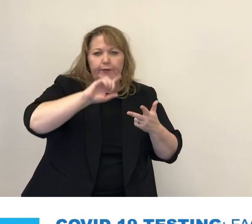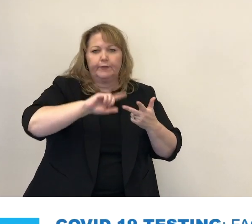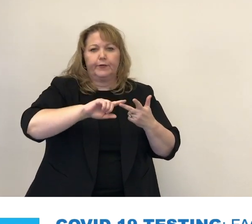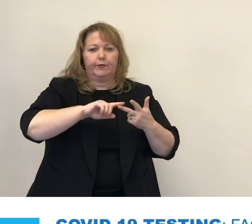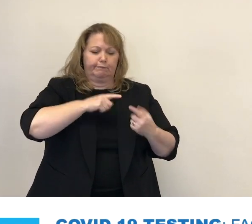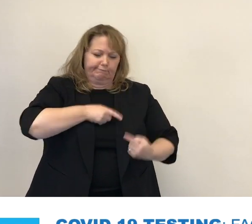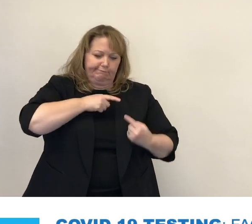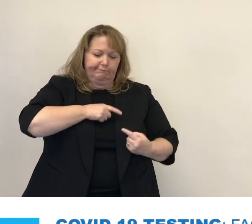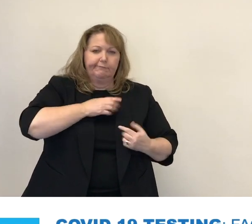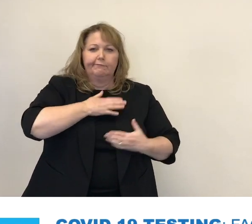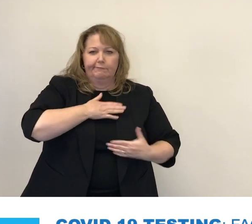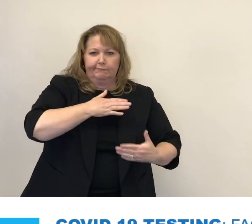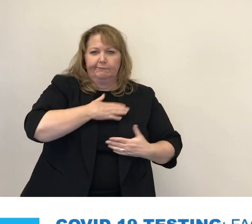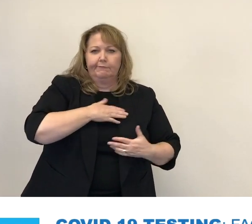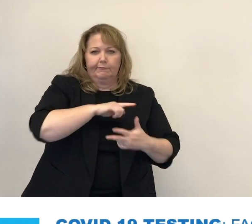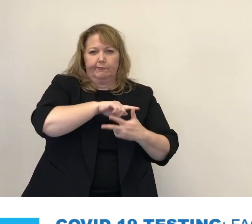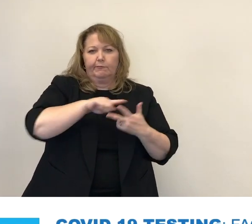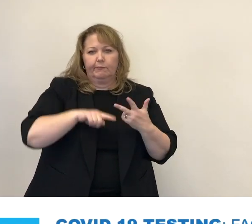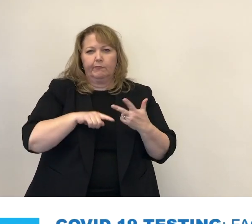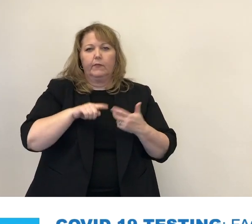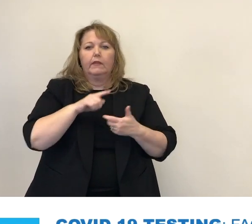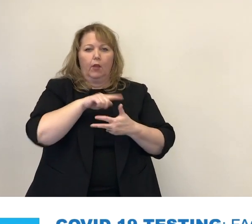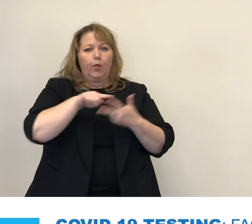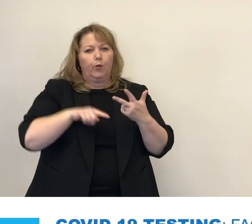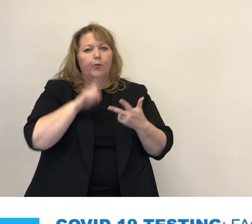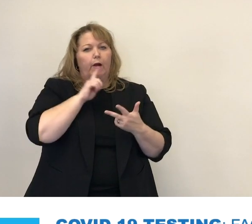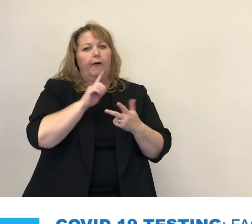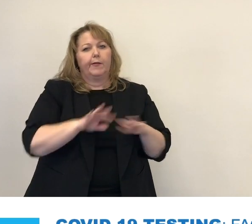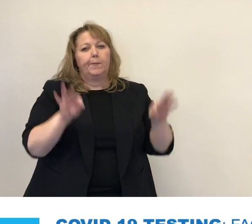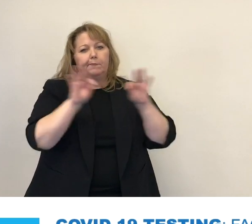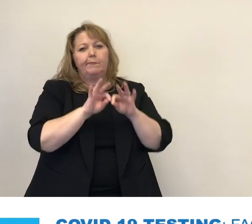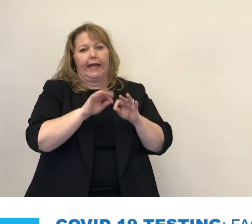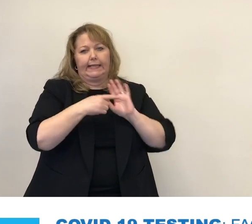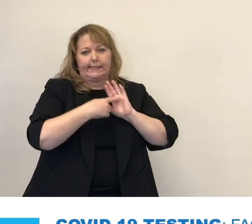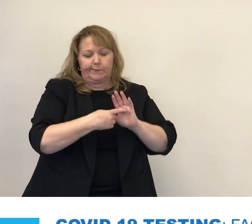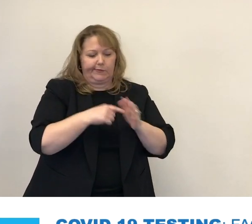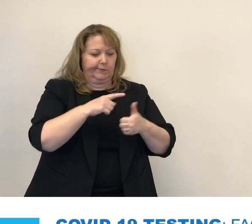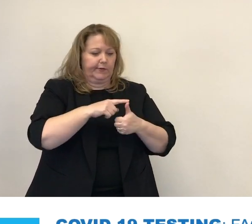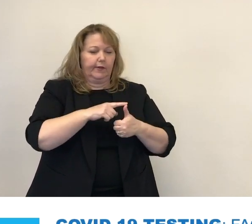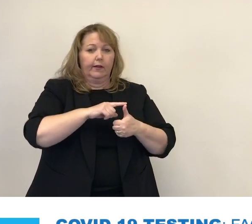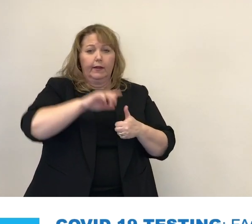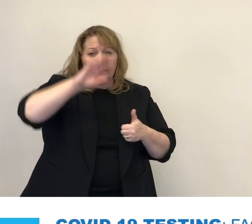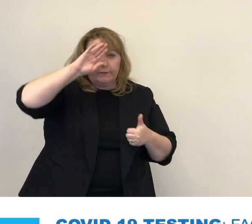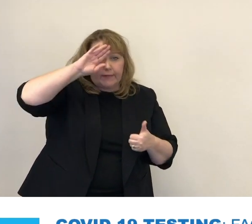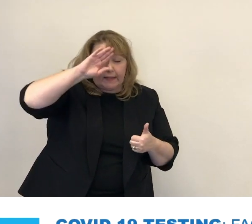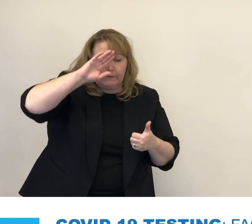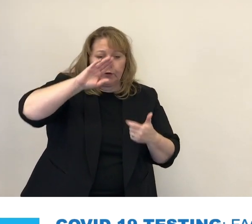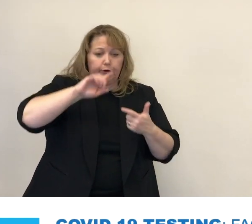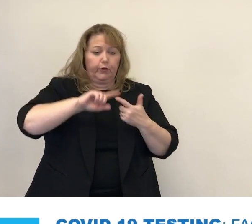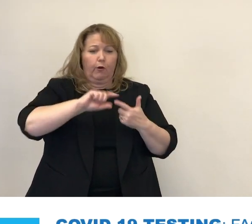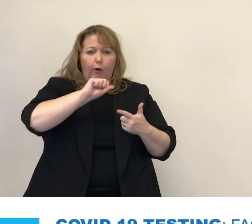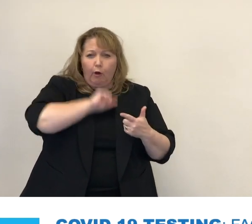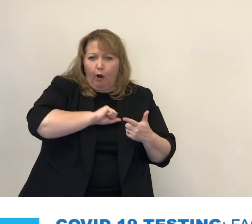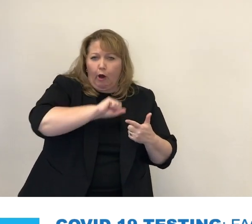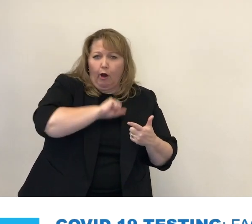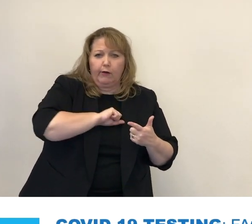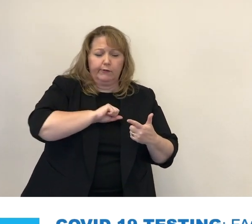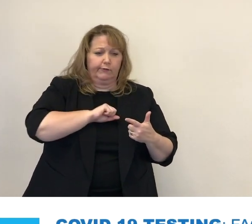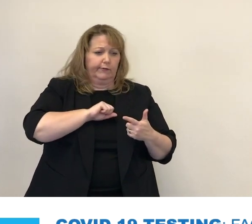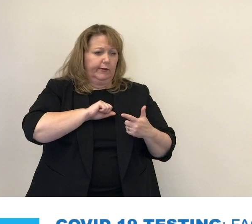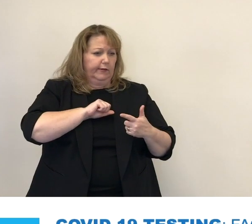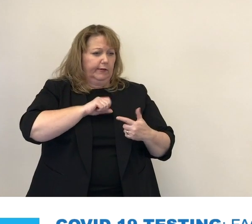symptoms are. But primarily, if you have a fever accompanying with a cough or a shortness of breath, then you